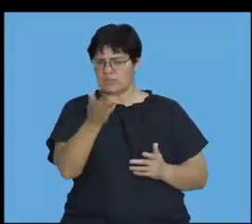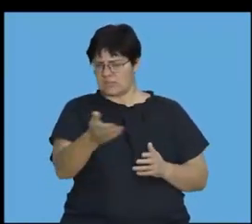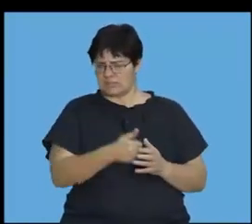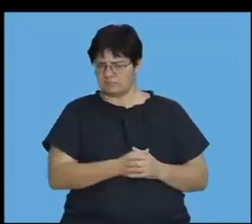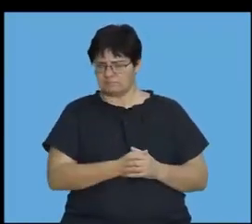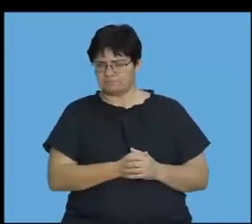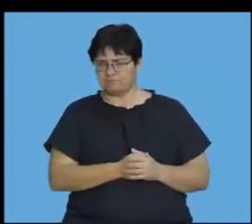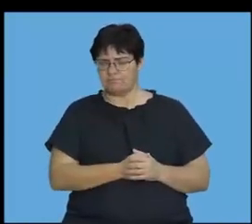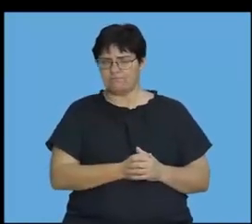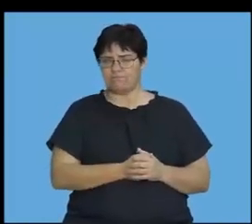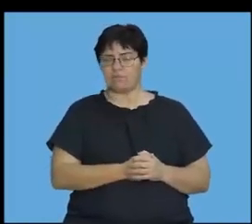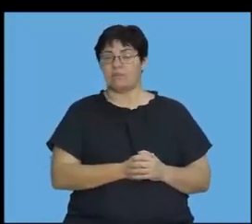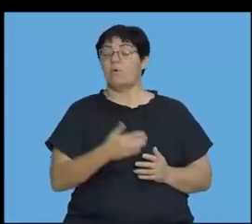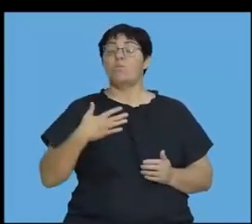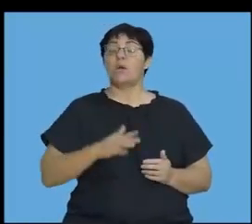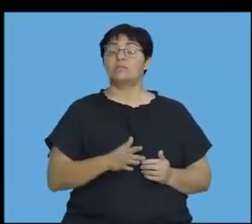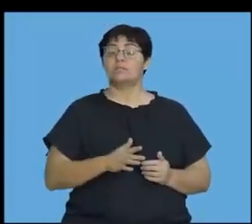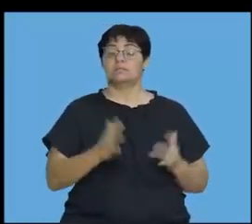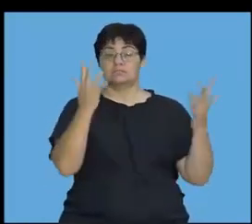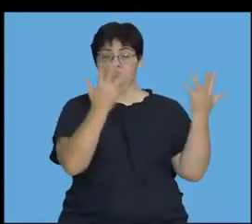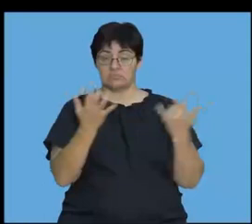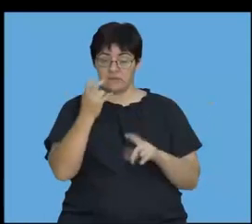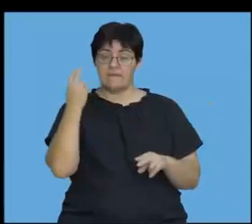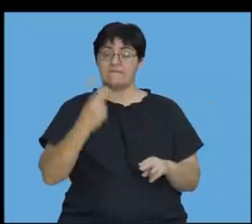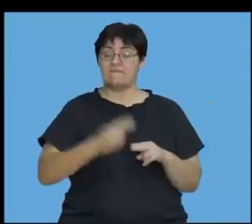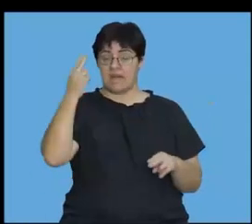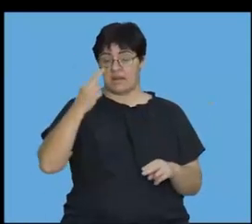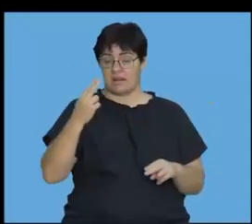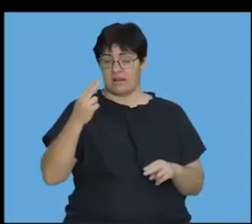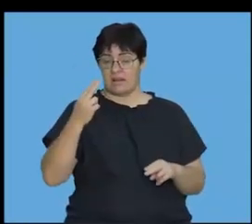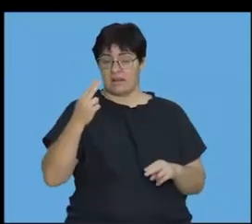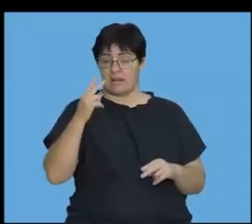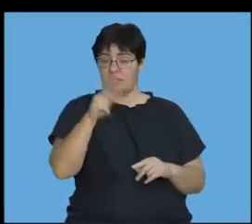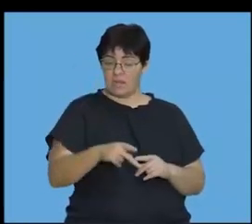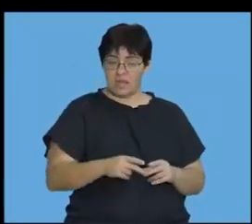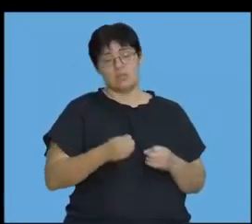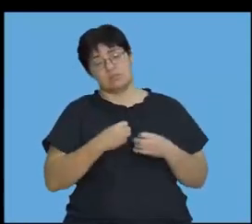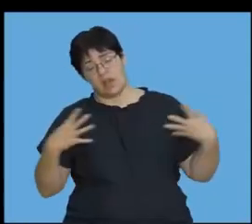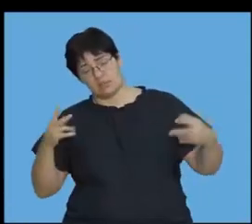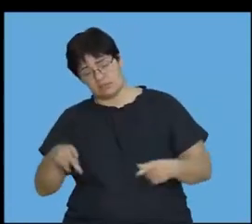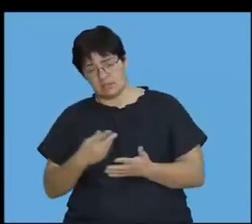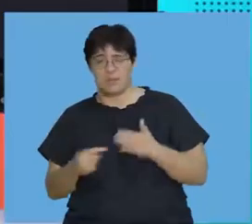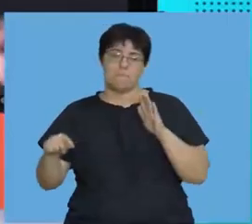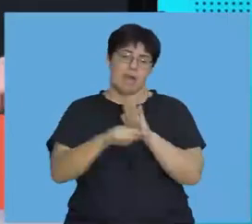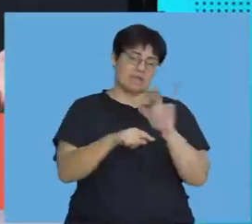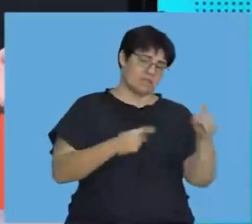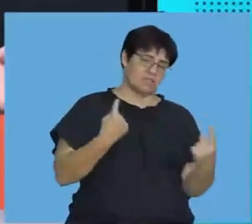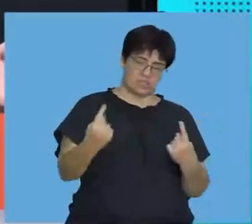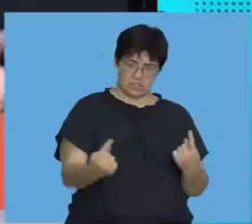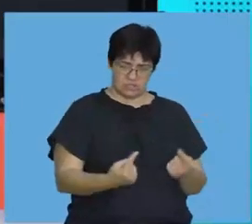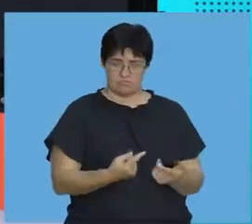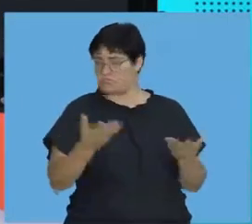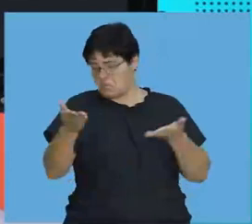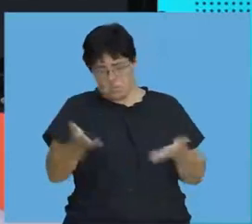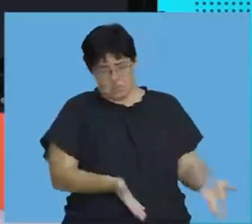is. Okay, again, if you want to go calculate the final momentum, calculate the initial momentum, minus them from each